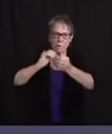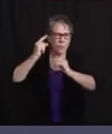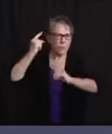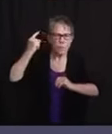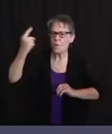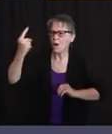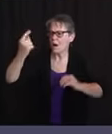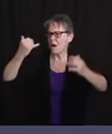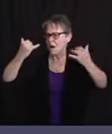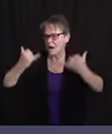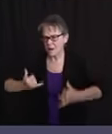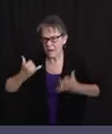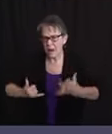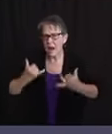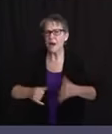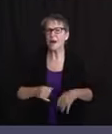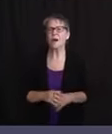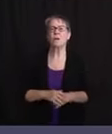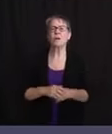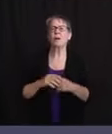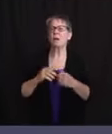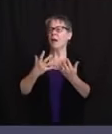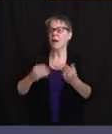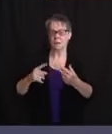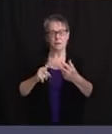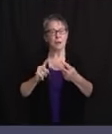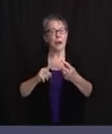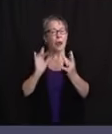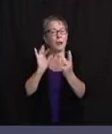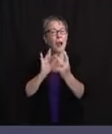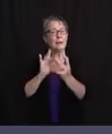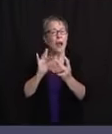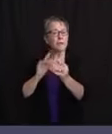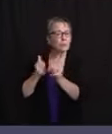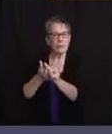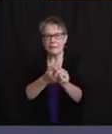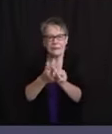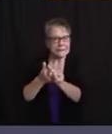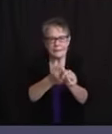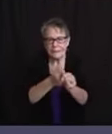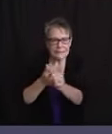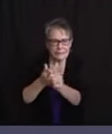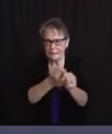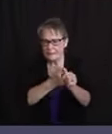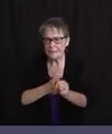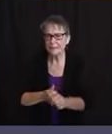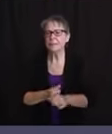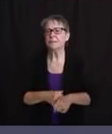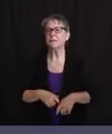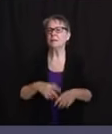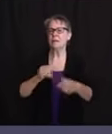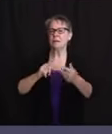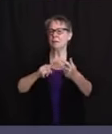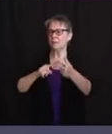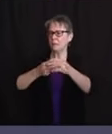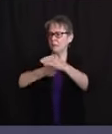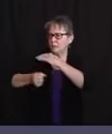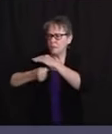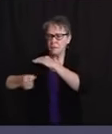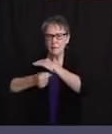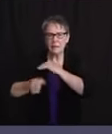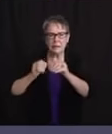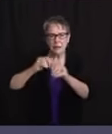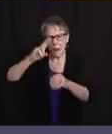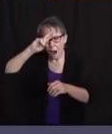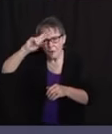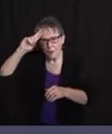quarantine is the end-to-end process needed to contain this virus. As shared previously, we have segmented our